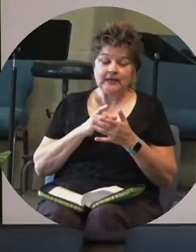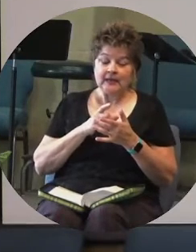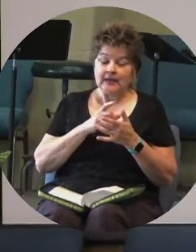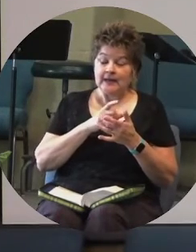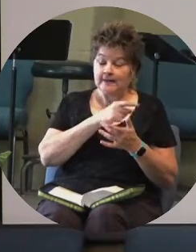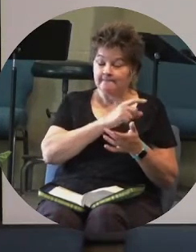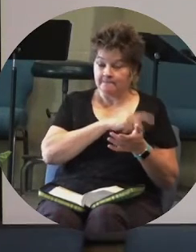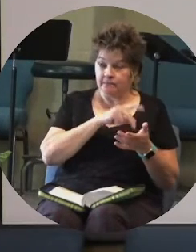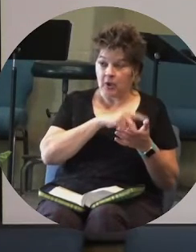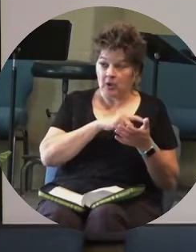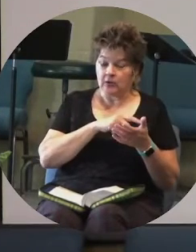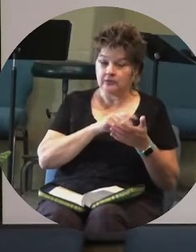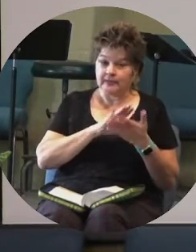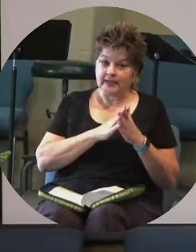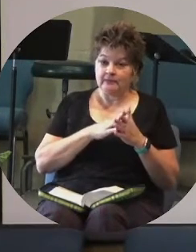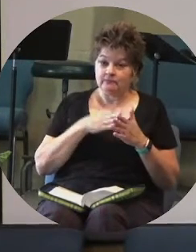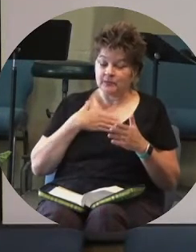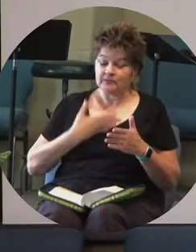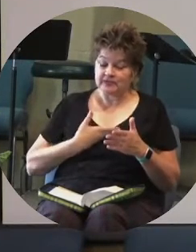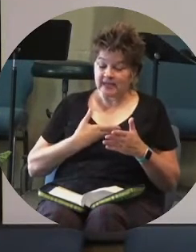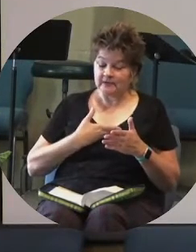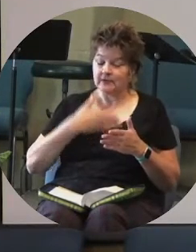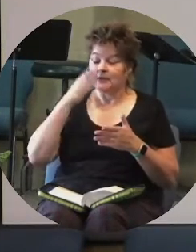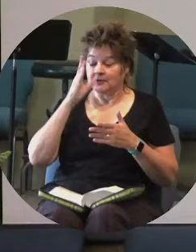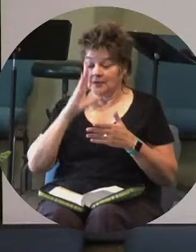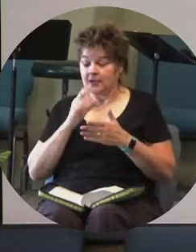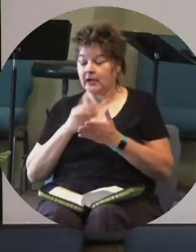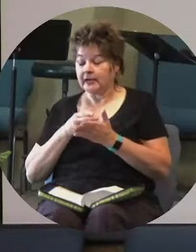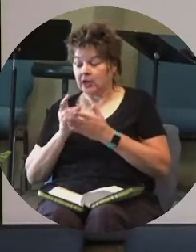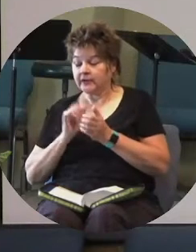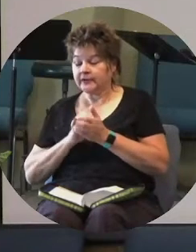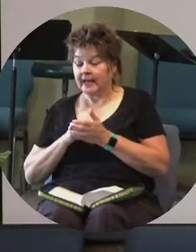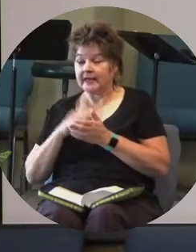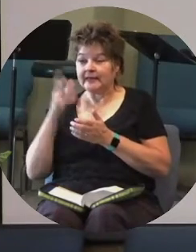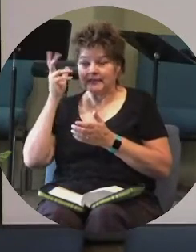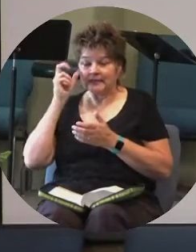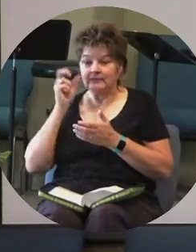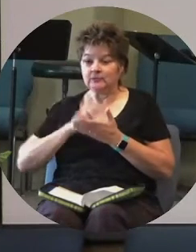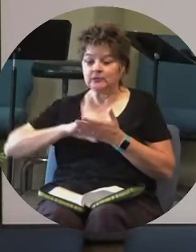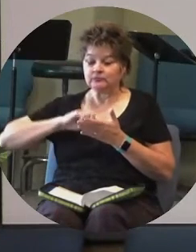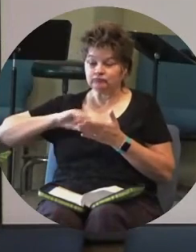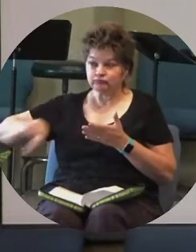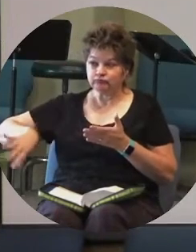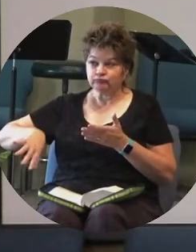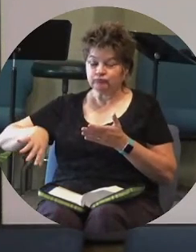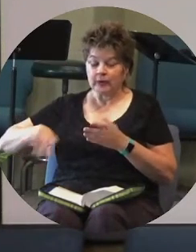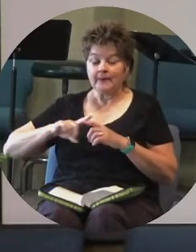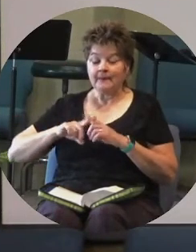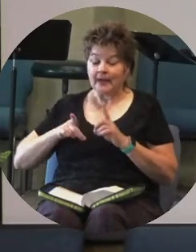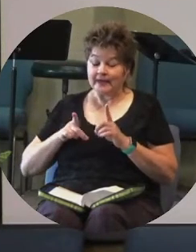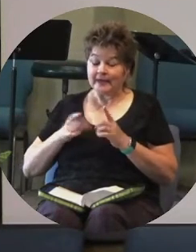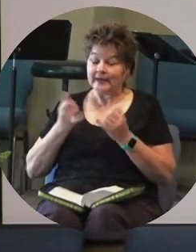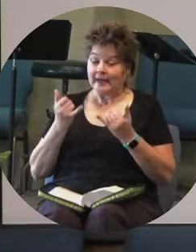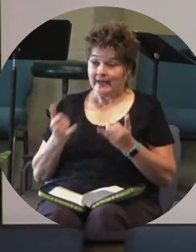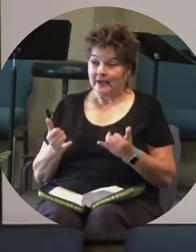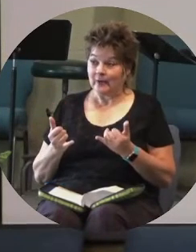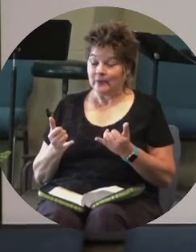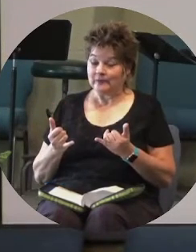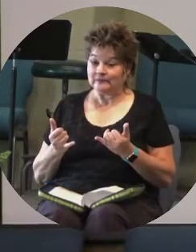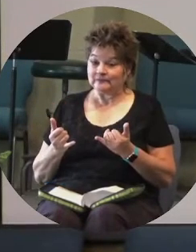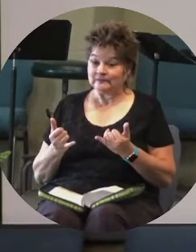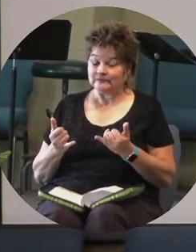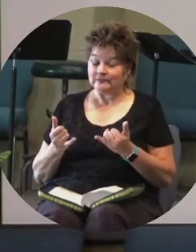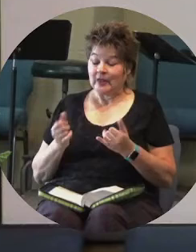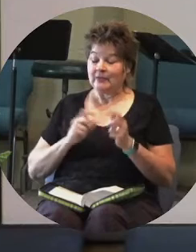God honored that. The demon was cast out, but it irritated, greatly annoyed